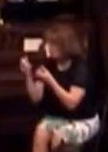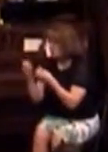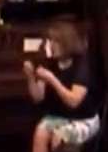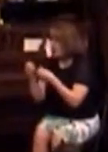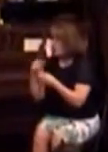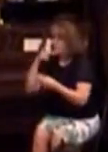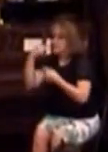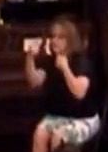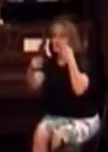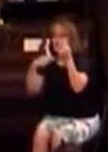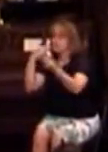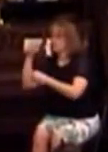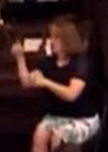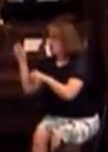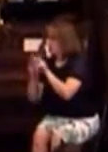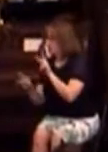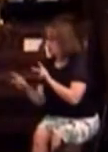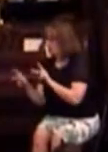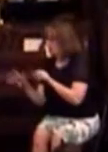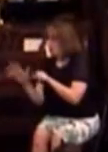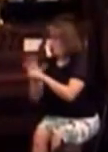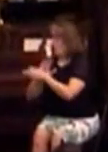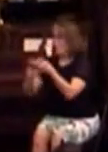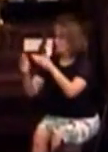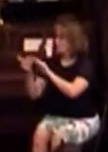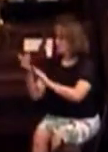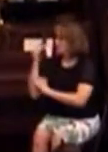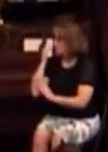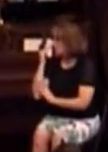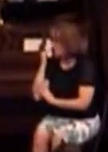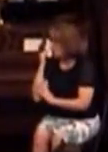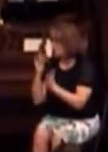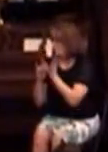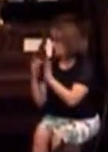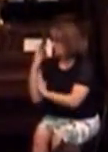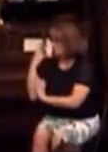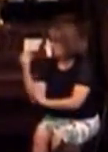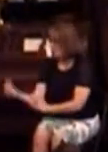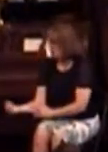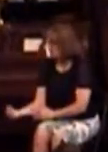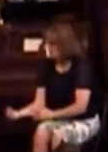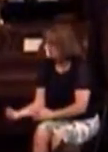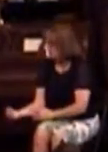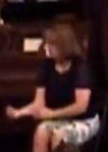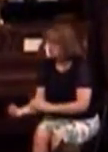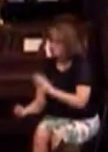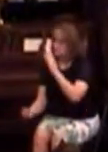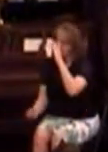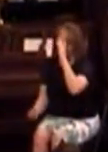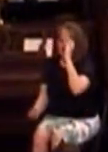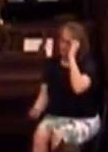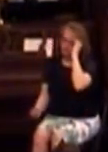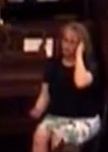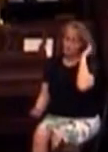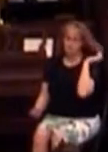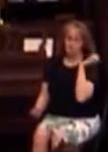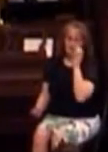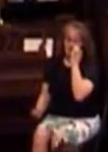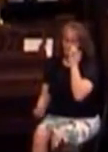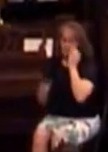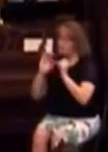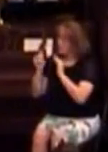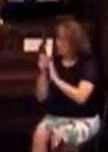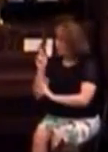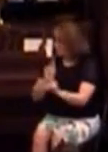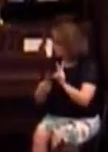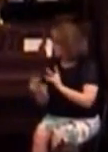community that something's going down with Jesus. And among all the people talking about and expressing confusion over the fact